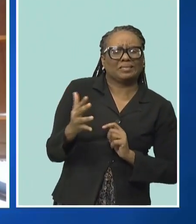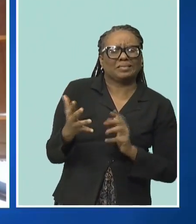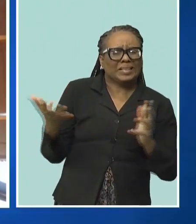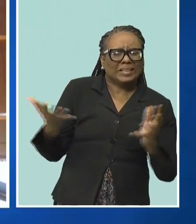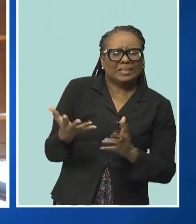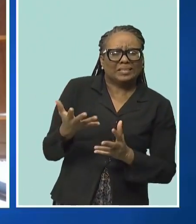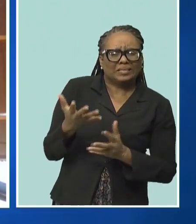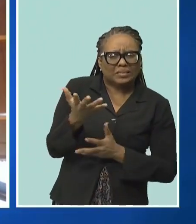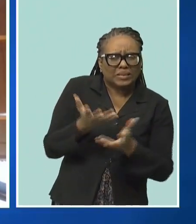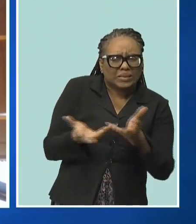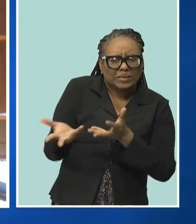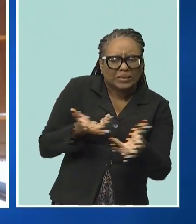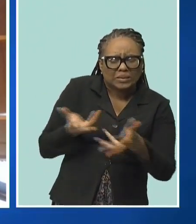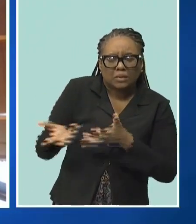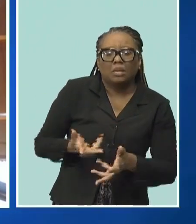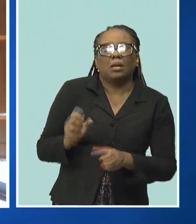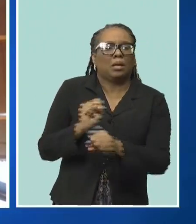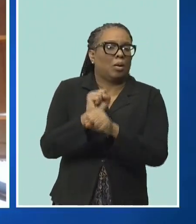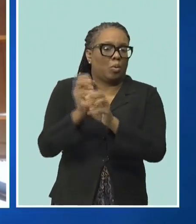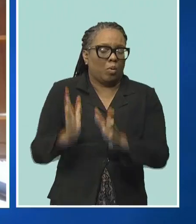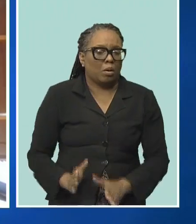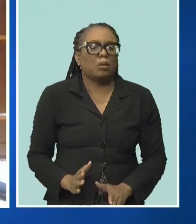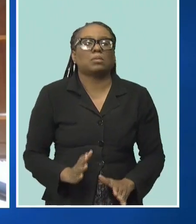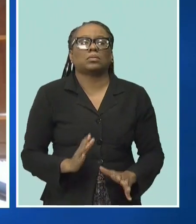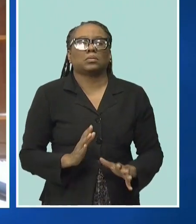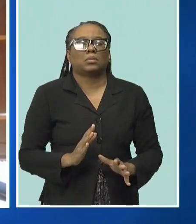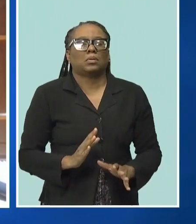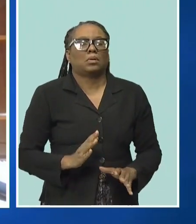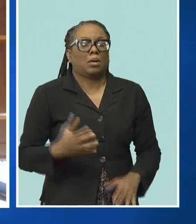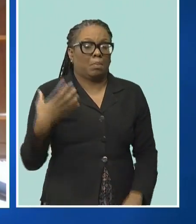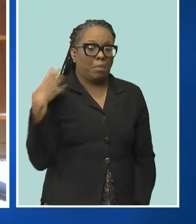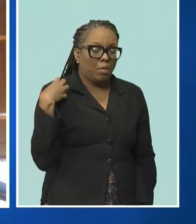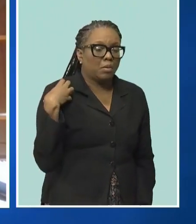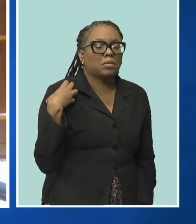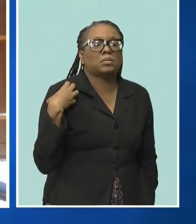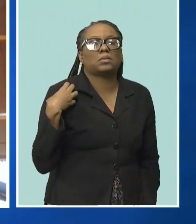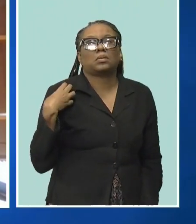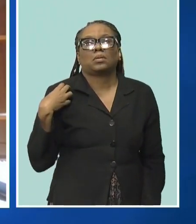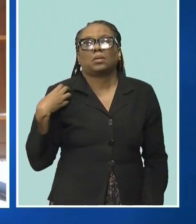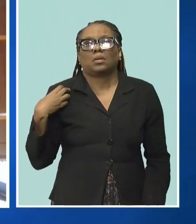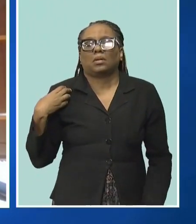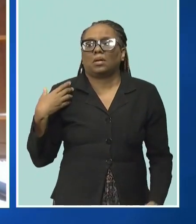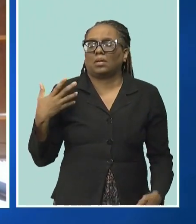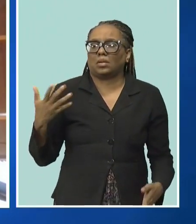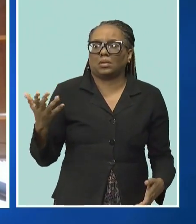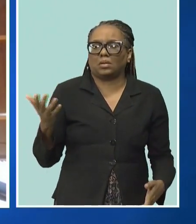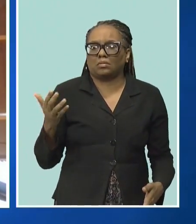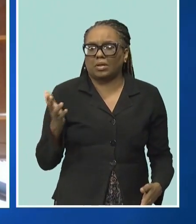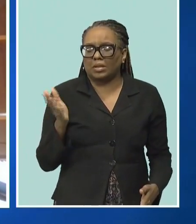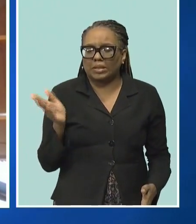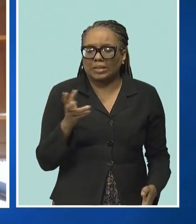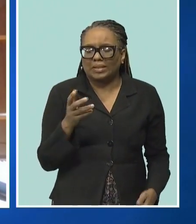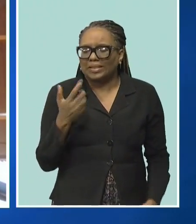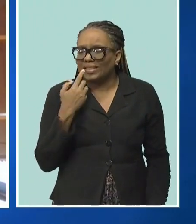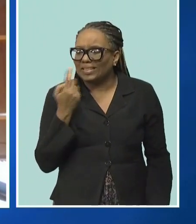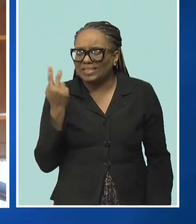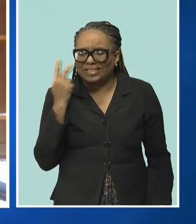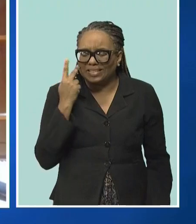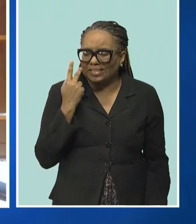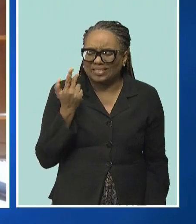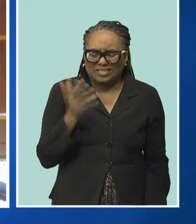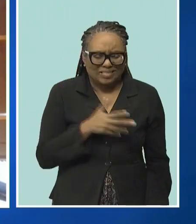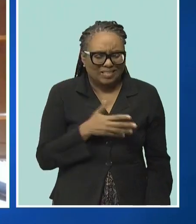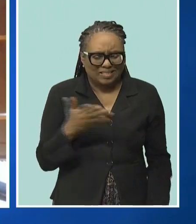And so workers and employers have been to and froing, between each other, trying to figure out if